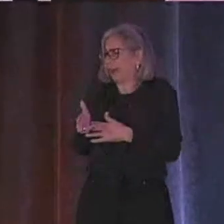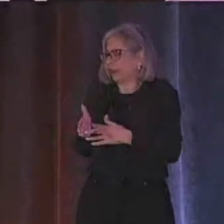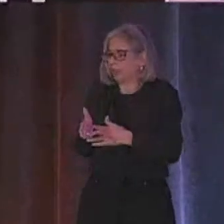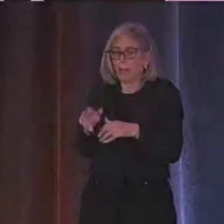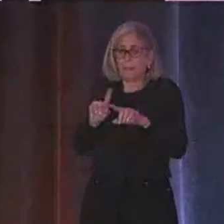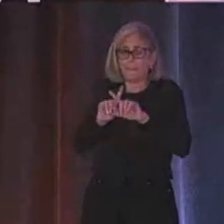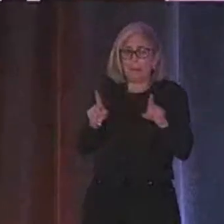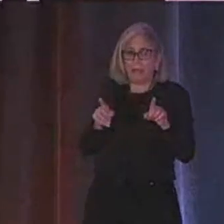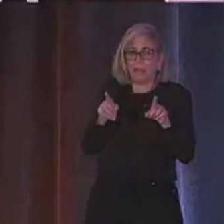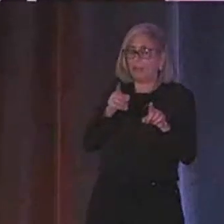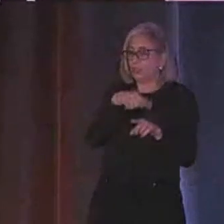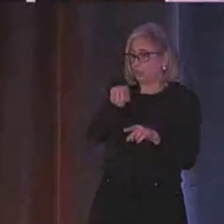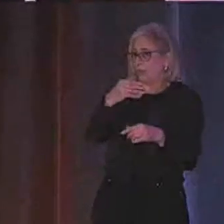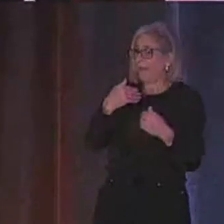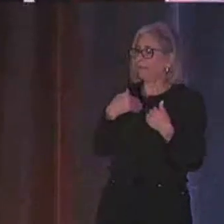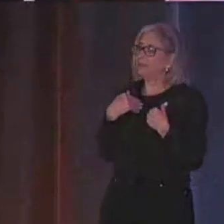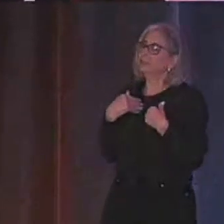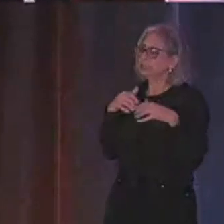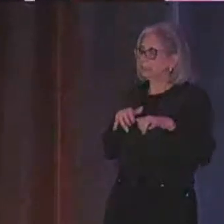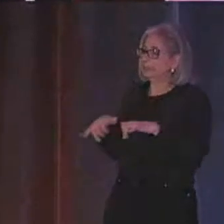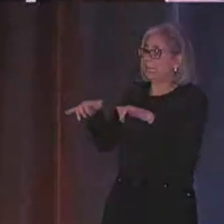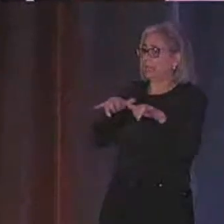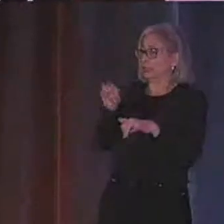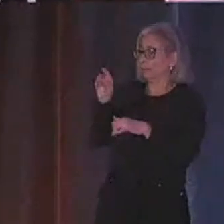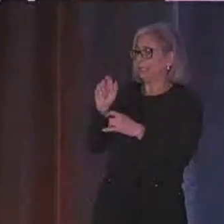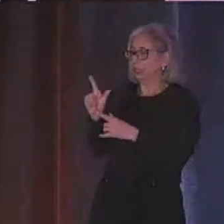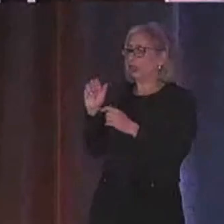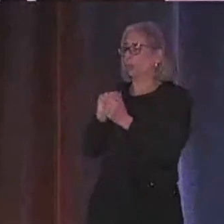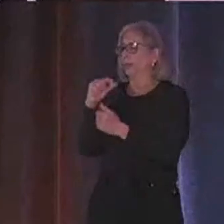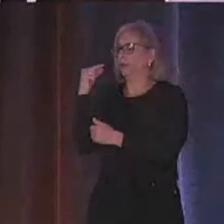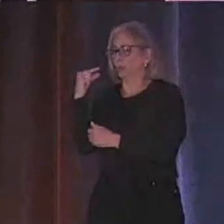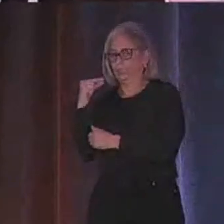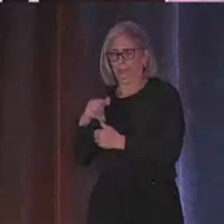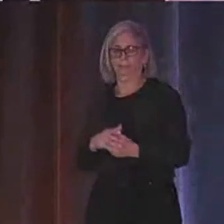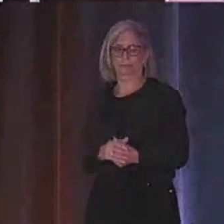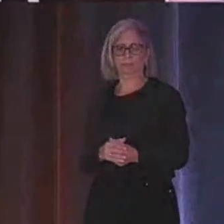just have as a standard material with a green color.